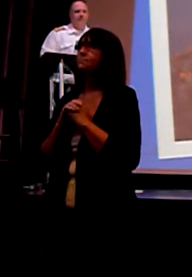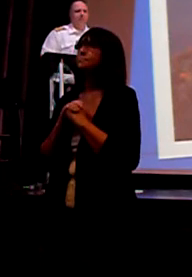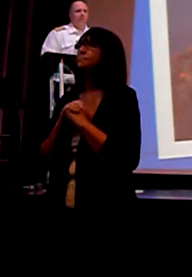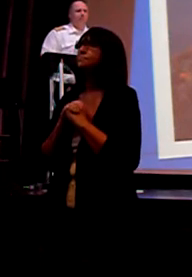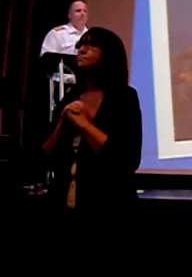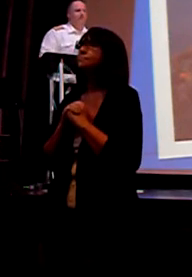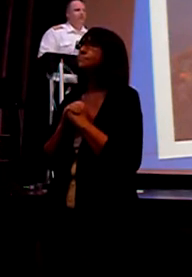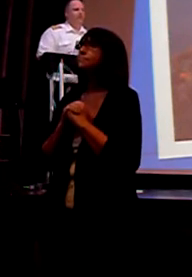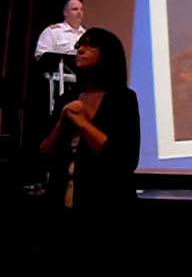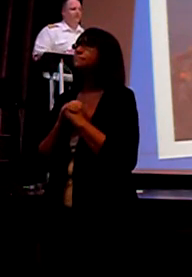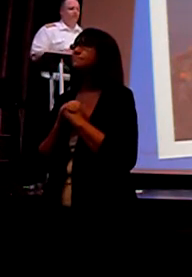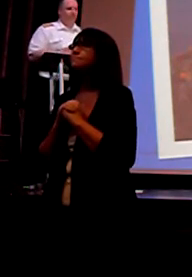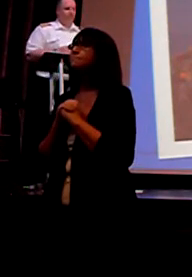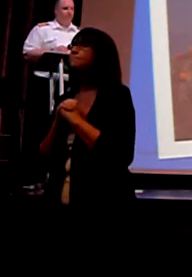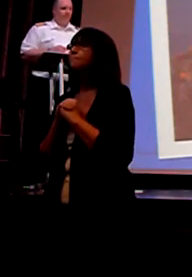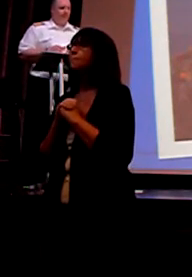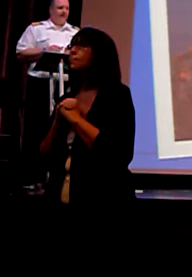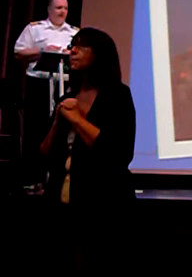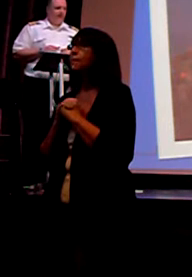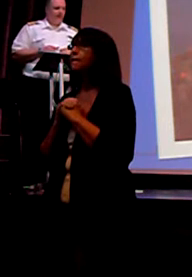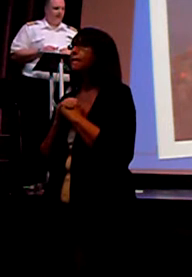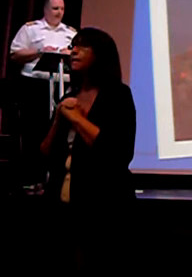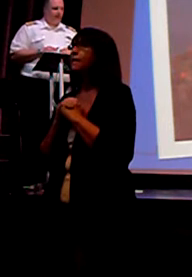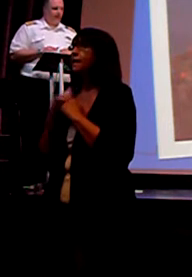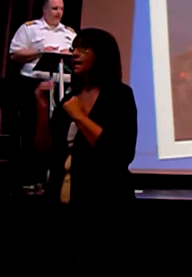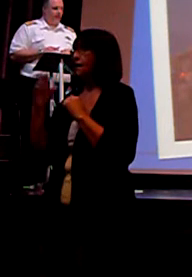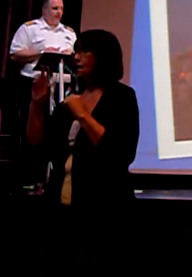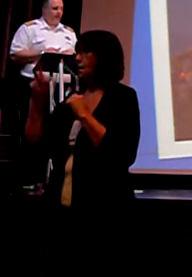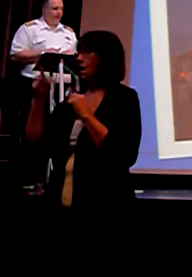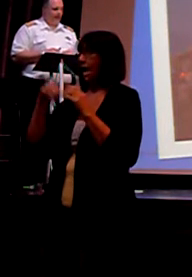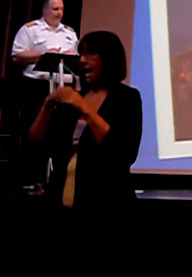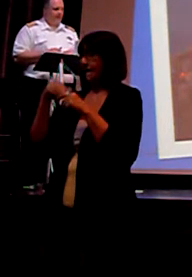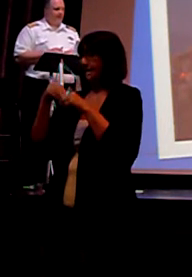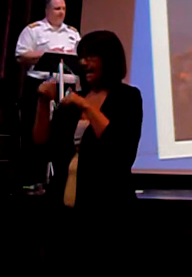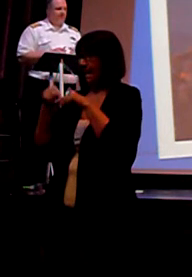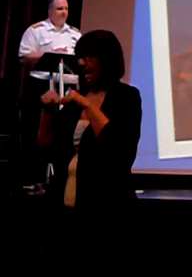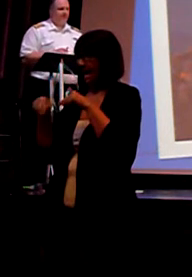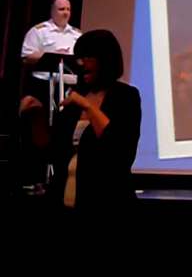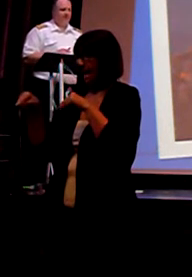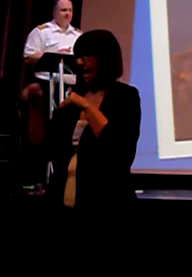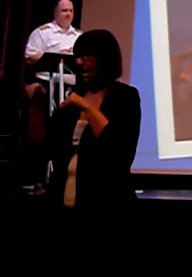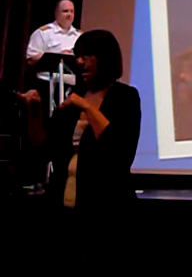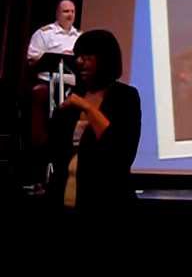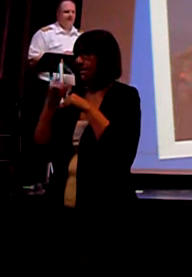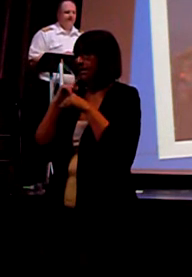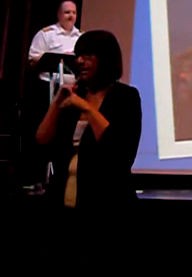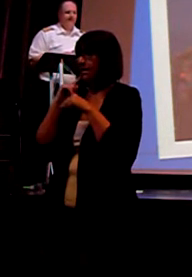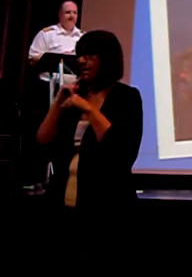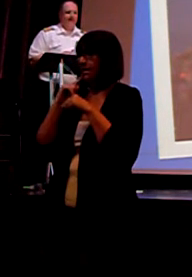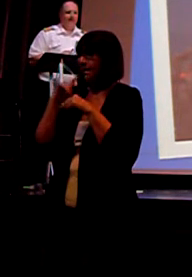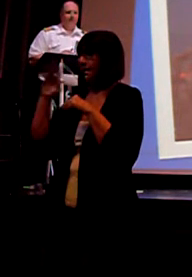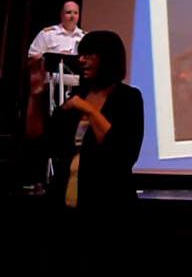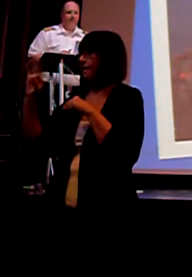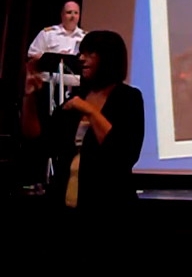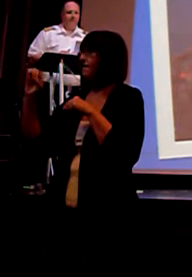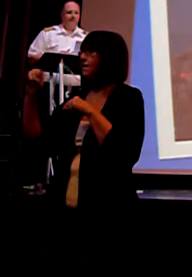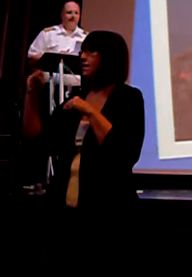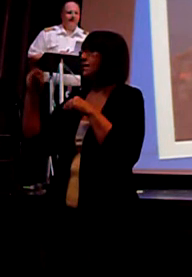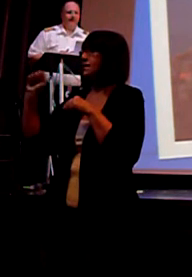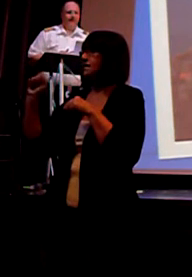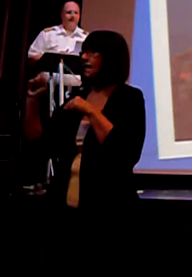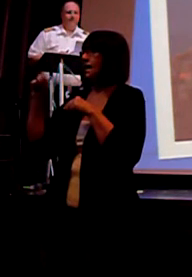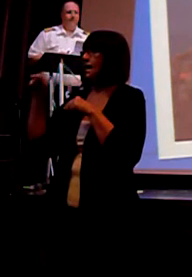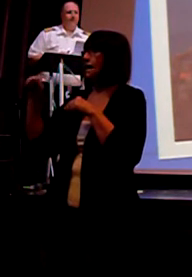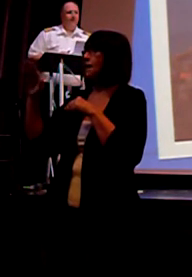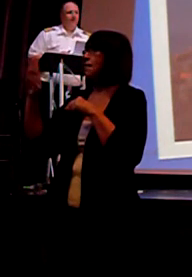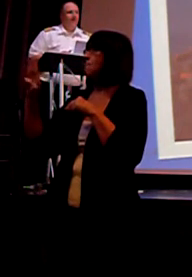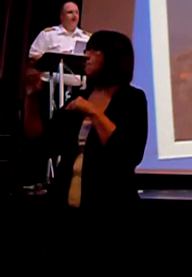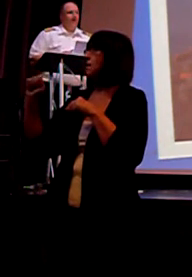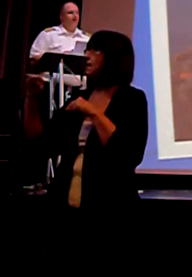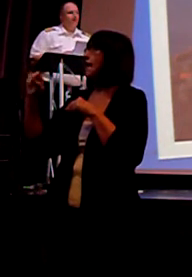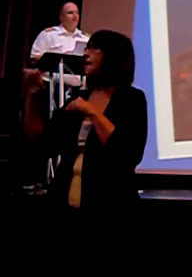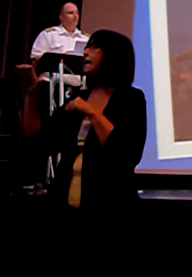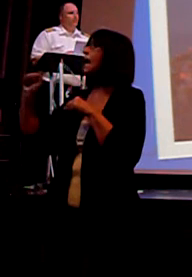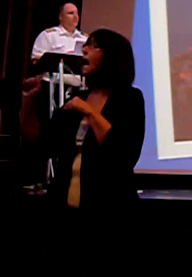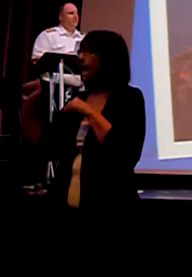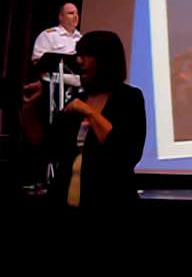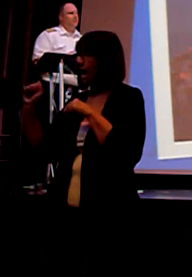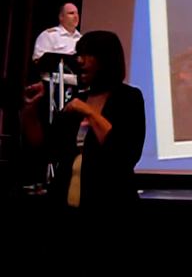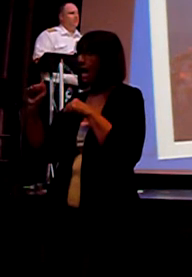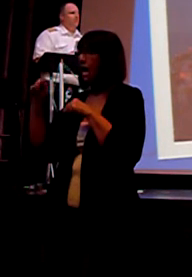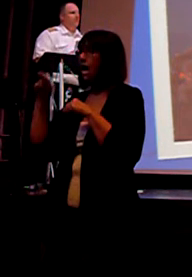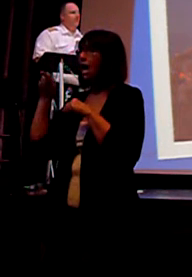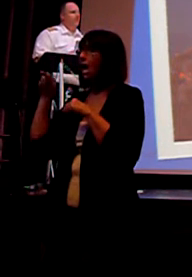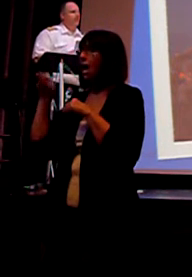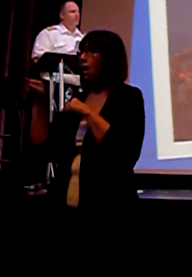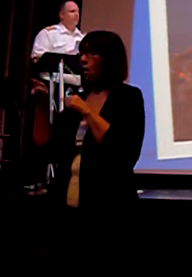This is just outside of Porto Venere, and this is the Festa della Madonna Bianca. And